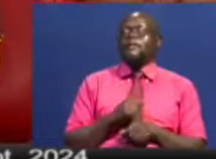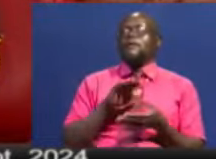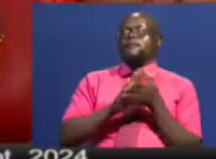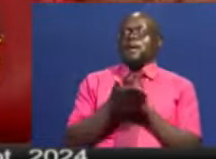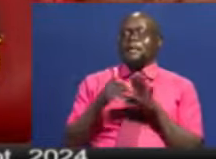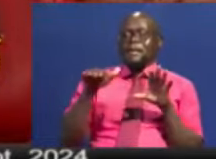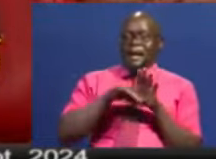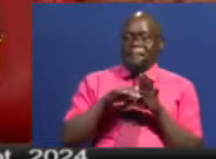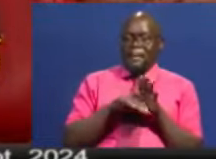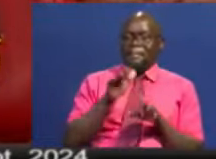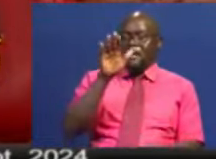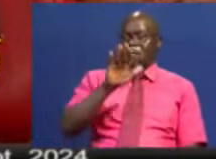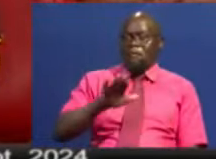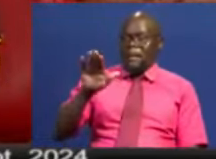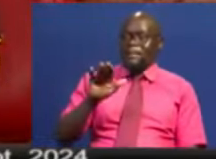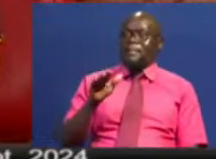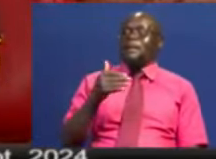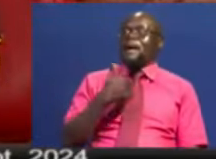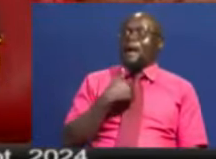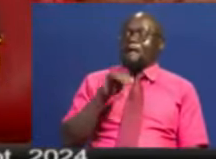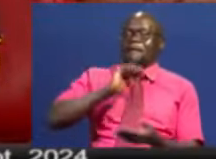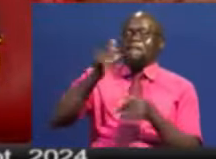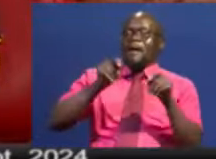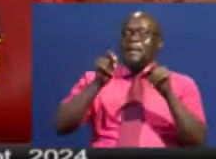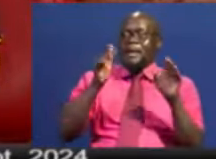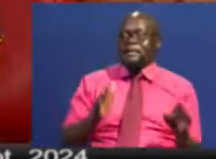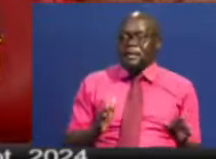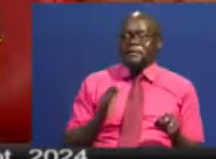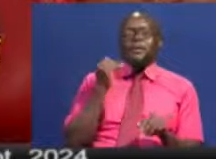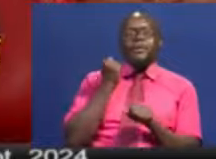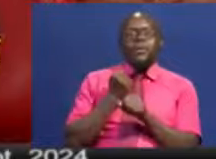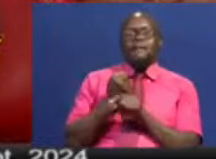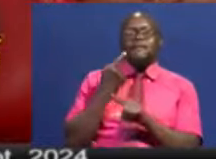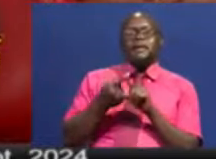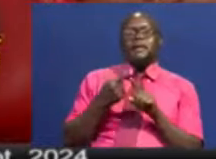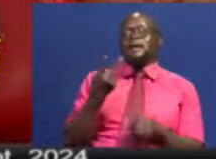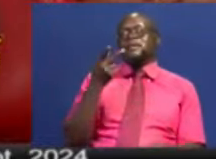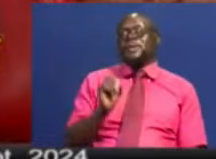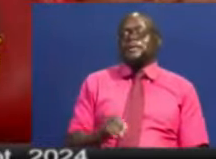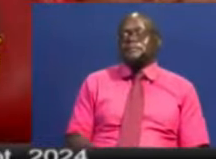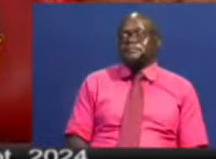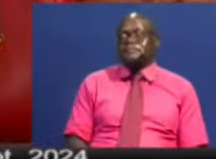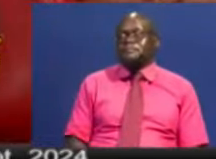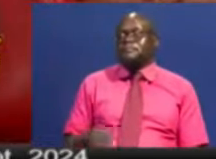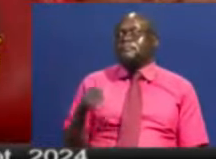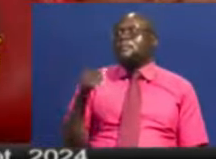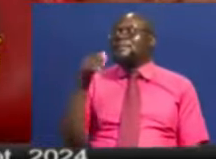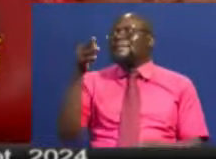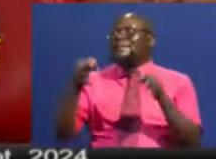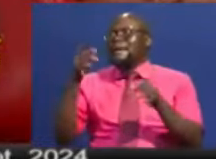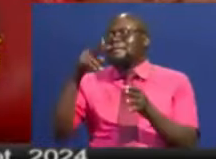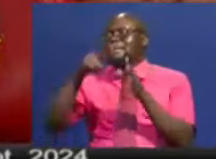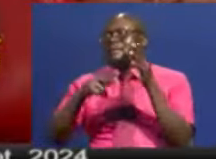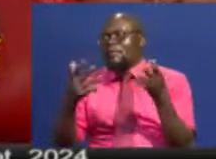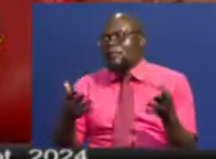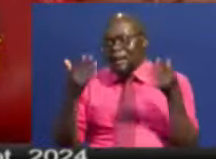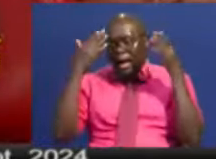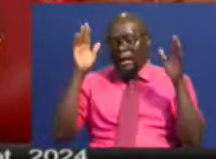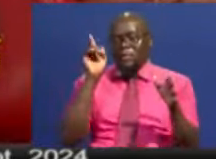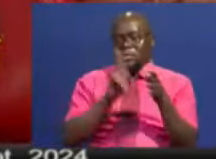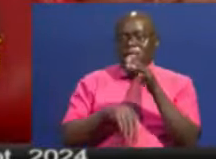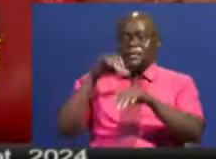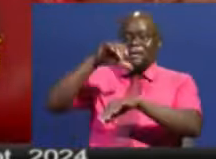a member of parliament, Mr. Speaker. There are fund managers who have been in office for the last 20 years, Mr. Speaker. I don't know where the judges were reading, what were they were